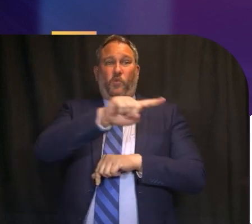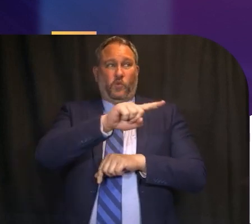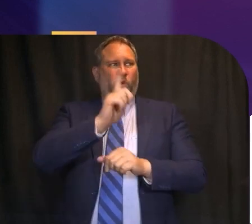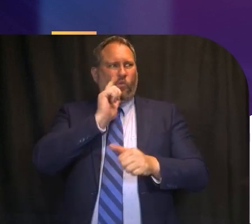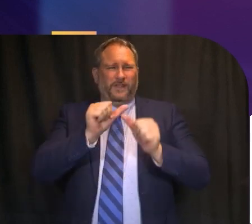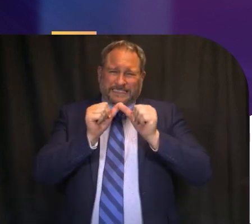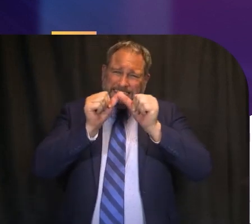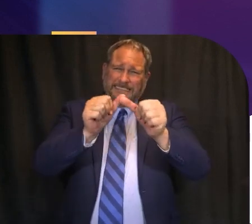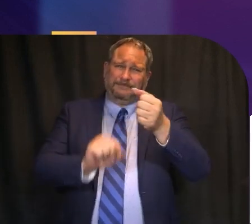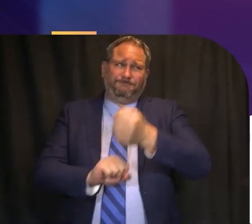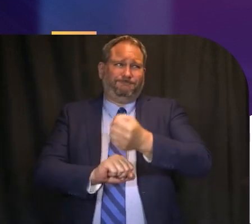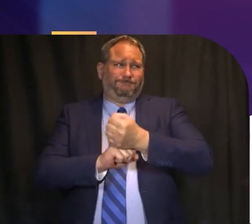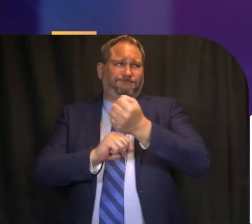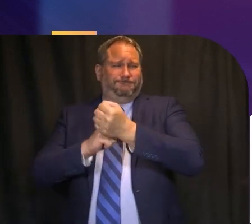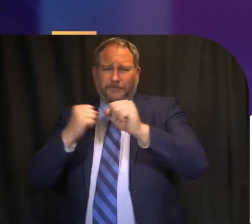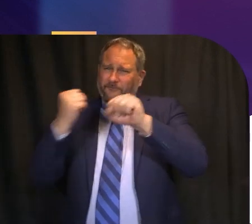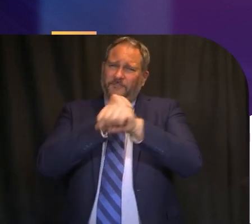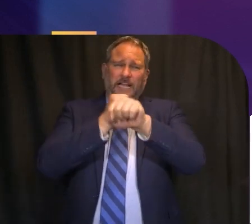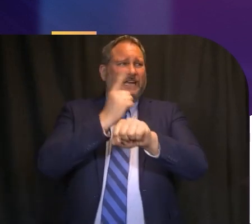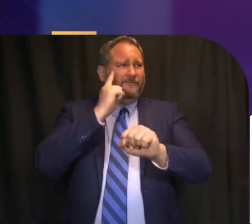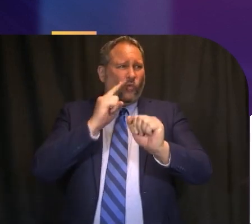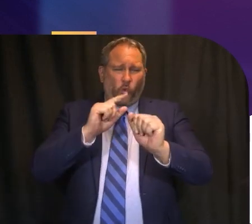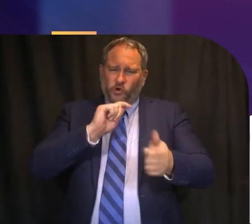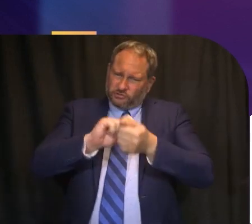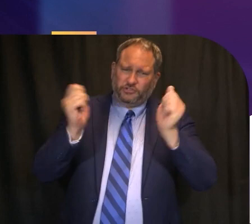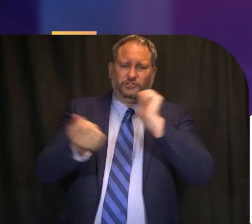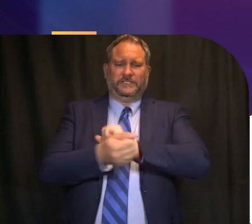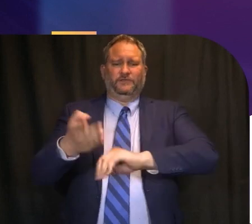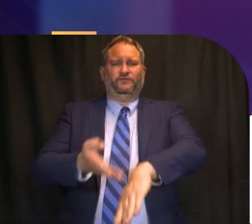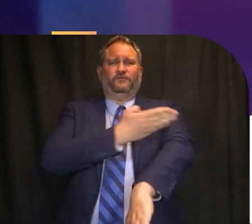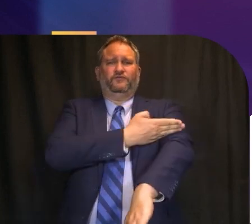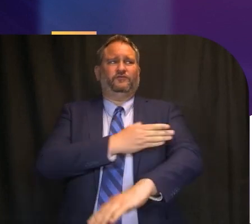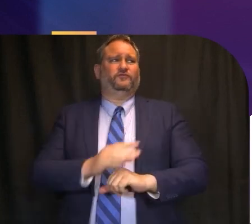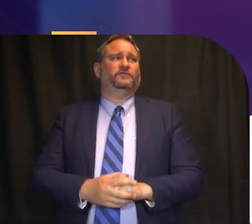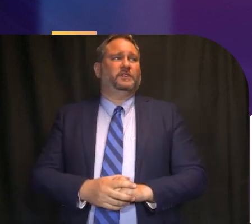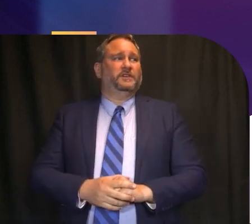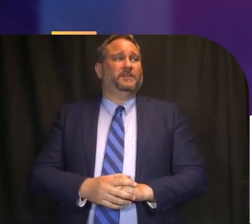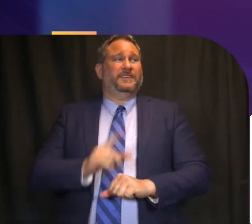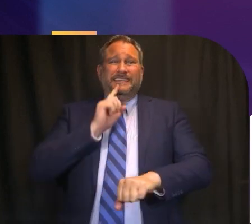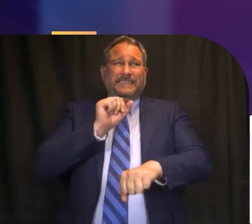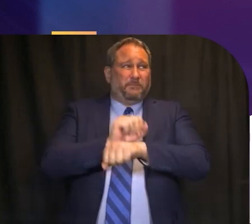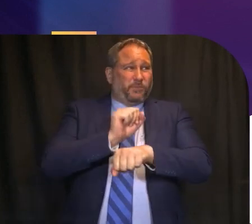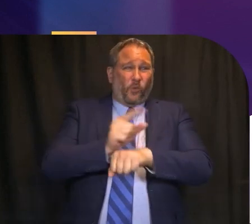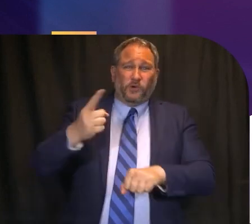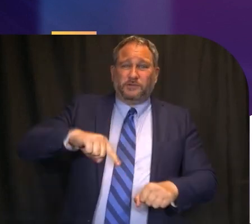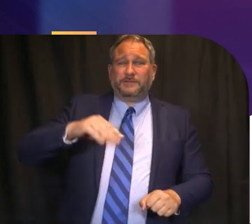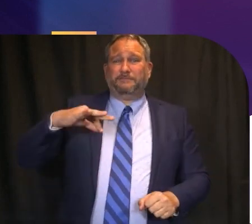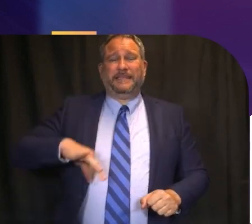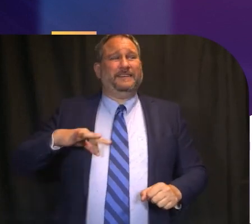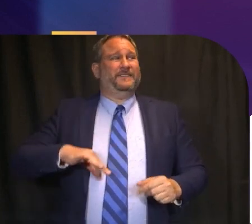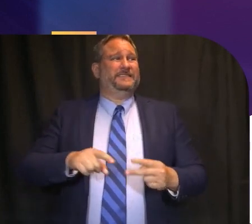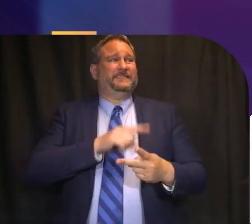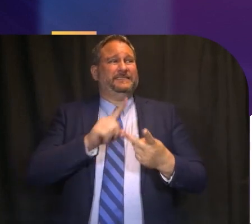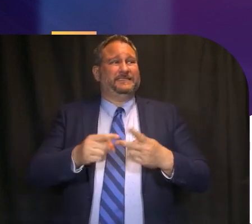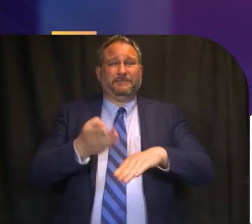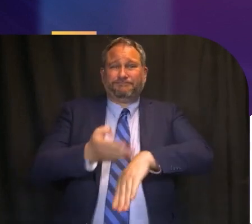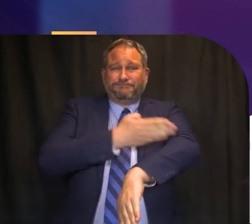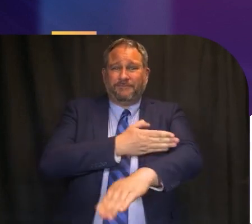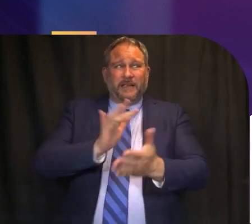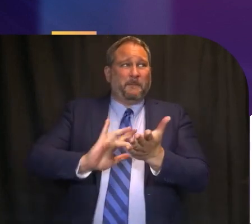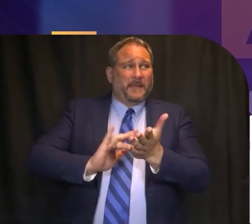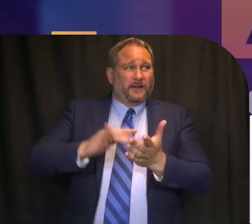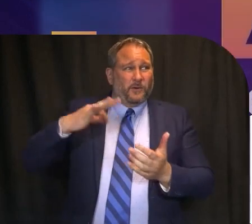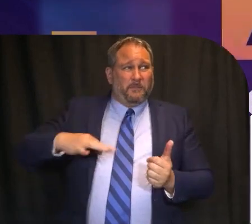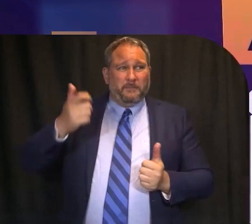people in the territories from public benefits and to increase Medicare funding for residency placements so that we can end the physician shortage in the U.S. Thank you again for